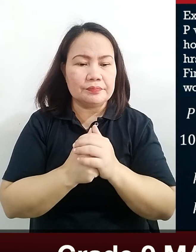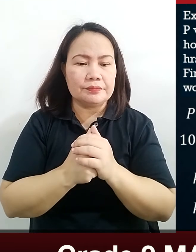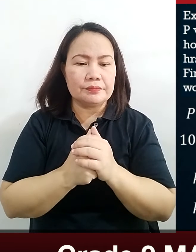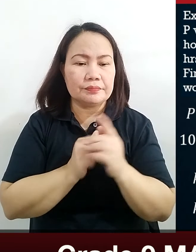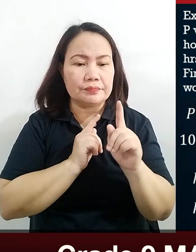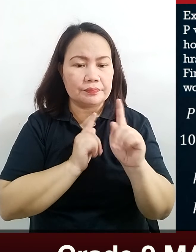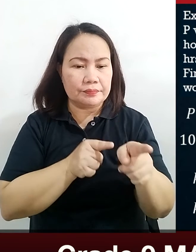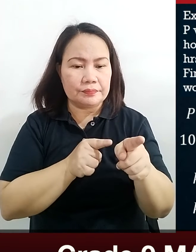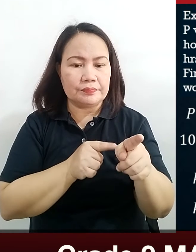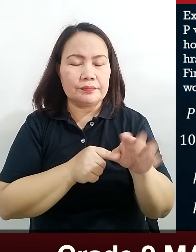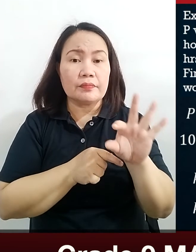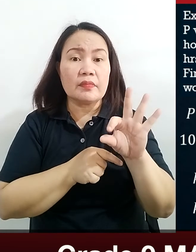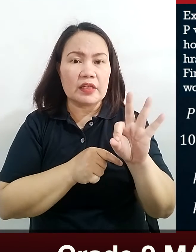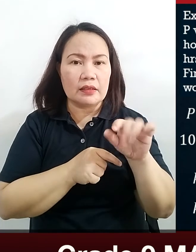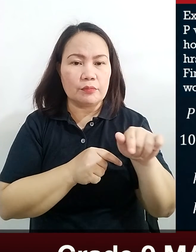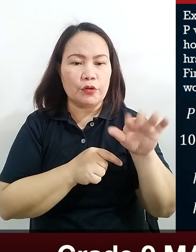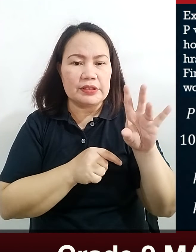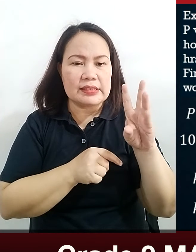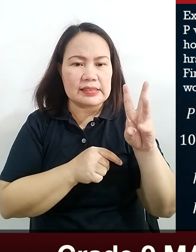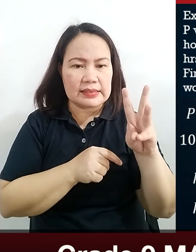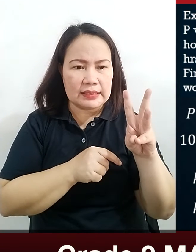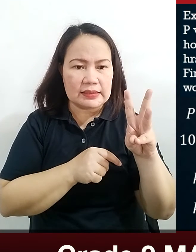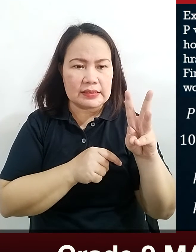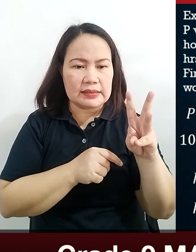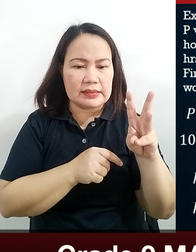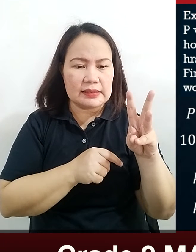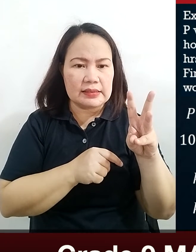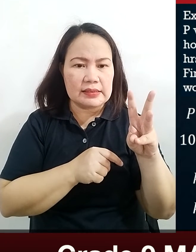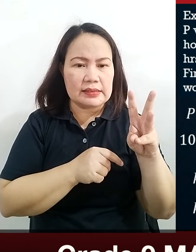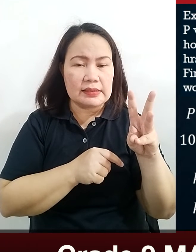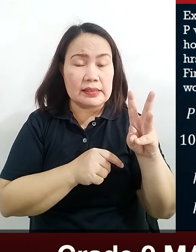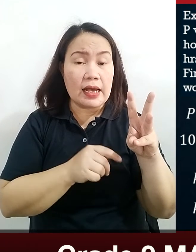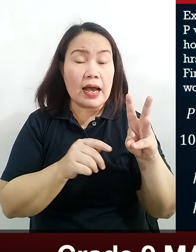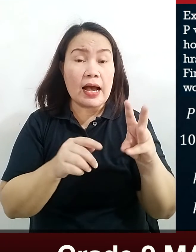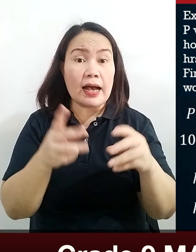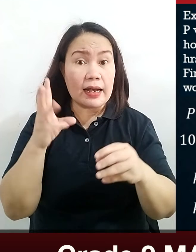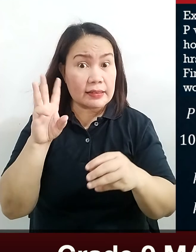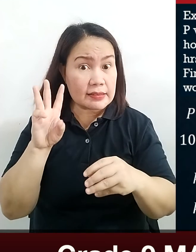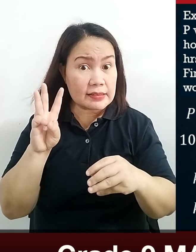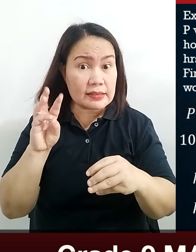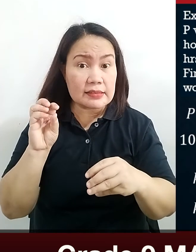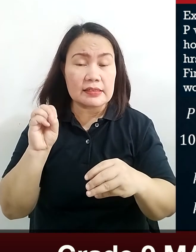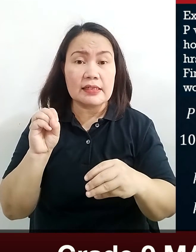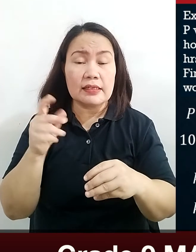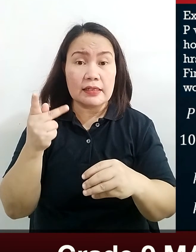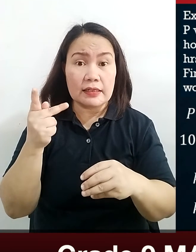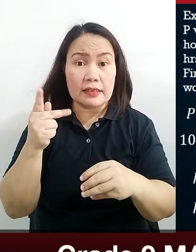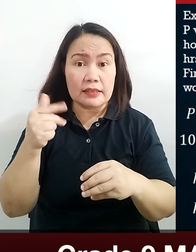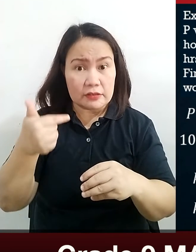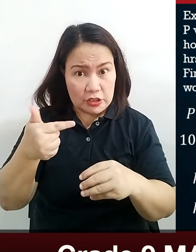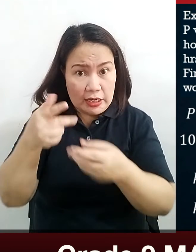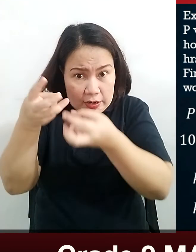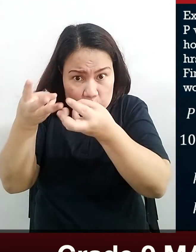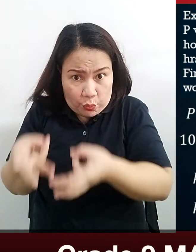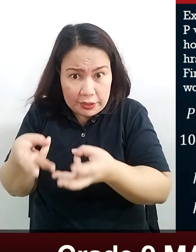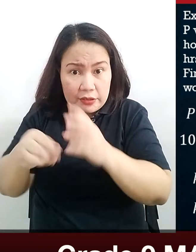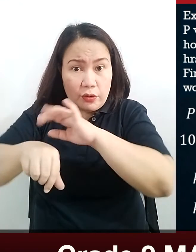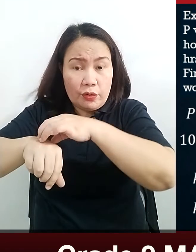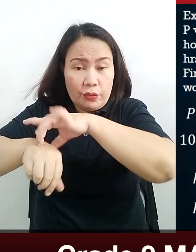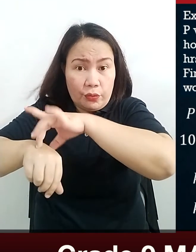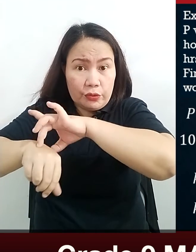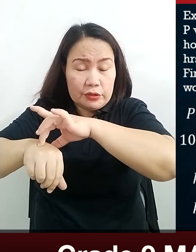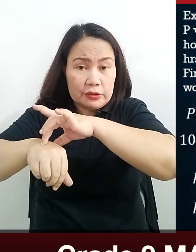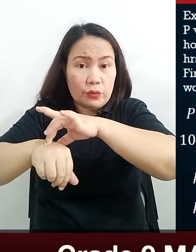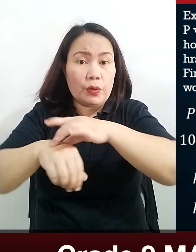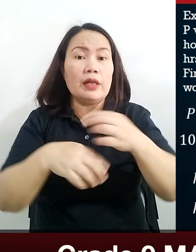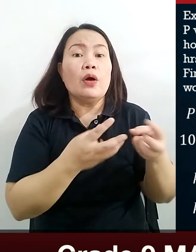times 60. The answer is 9.6. So, ibig sabihin, a 60 kilogram person, no,